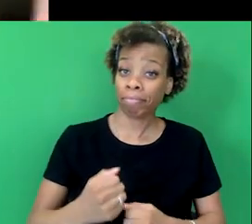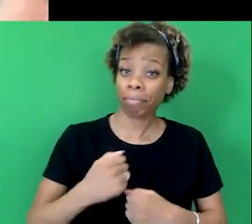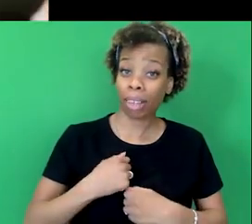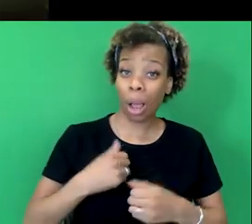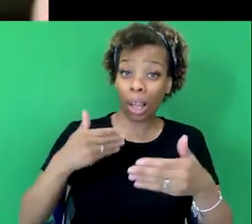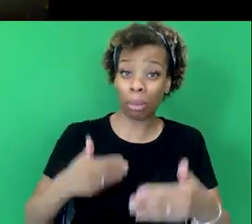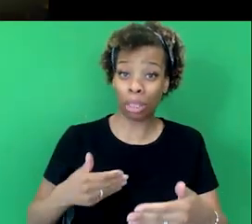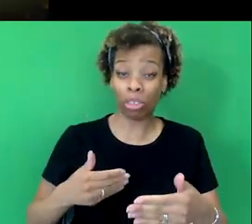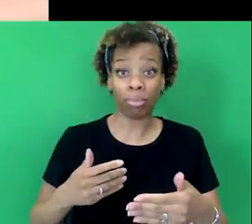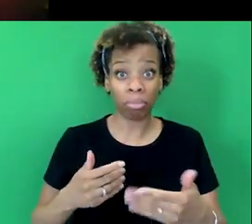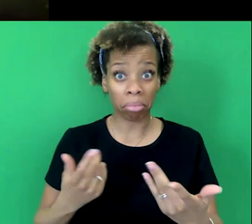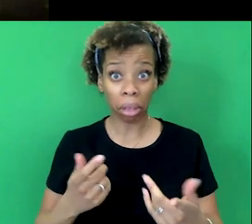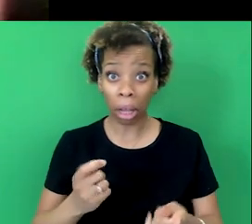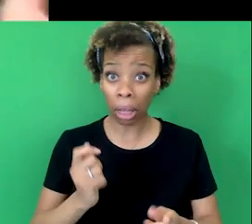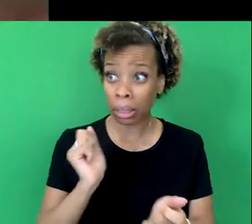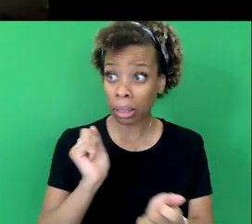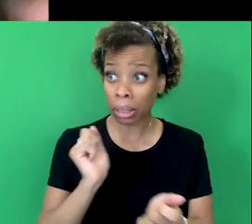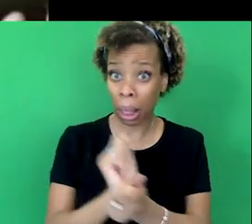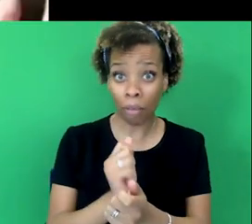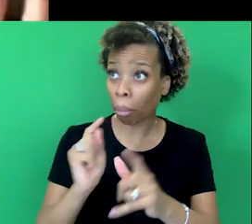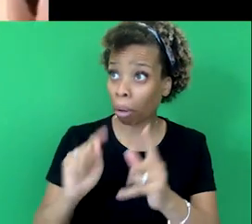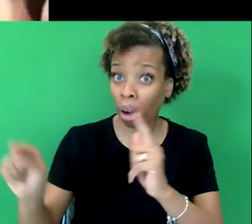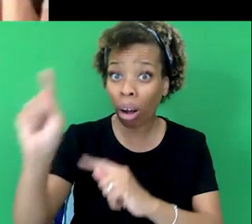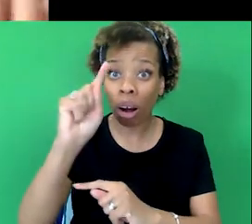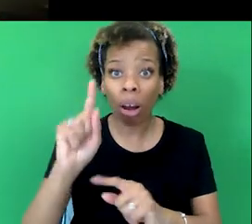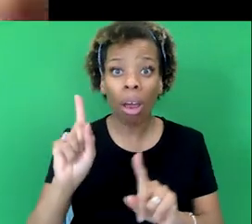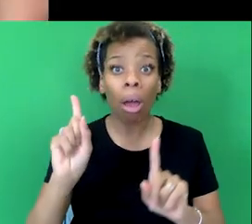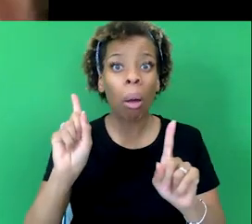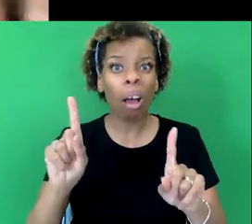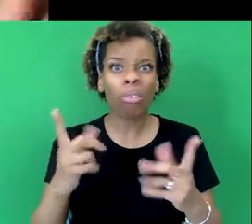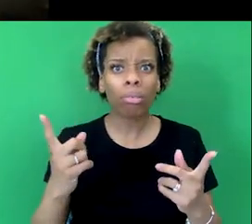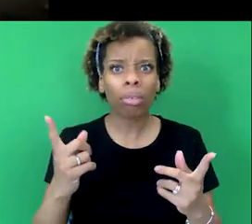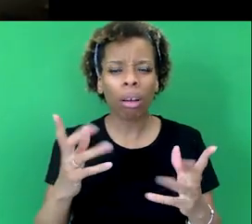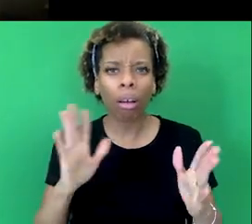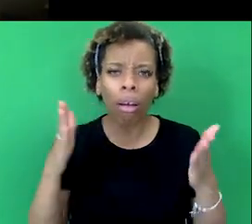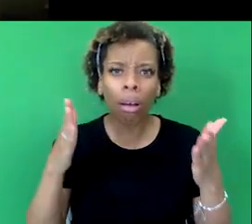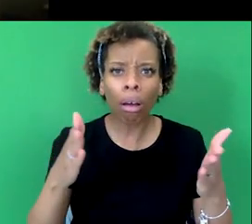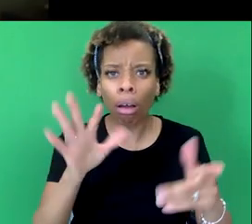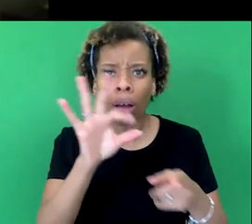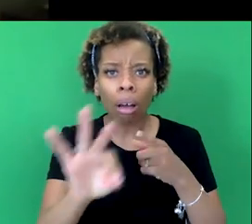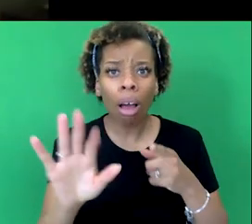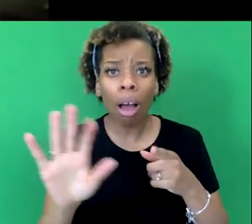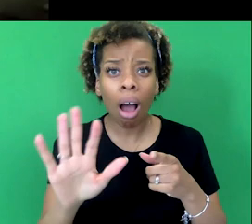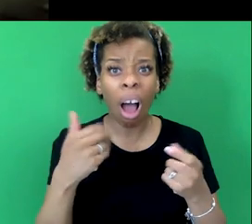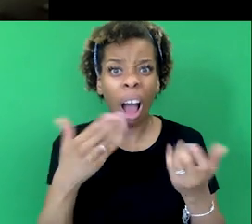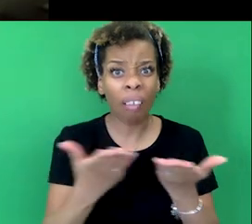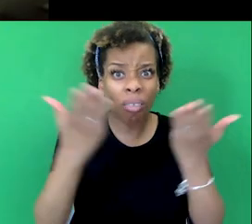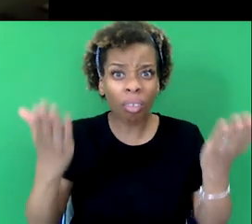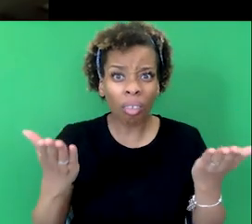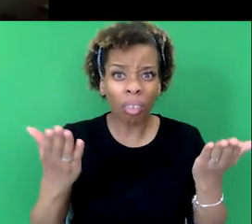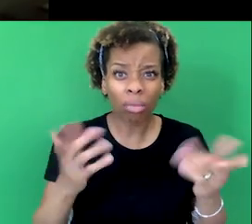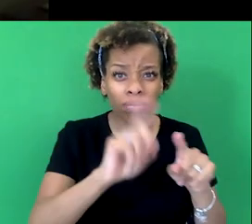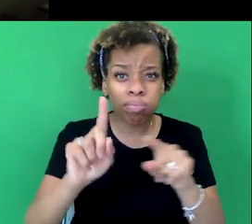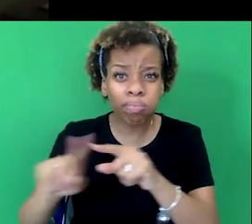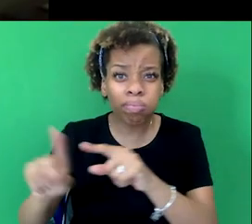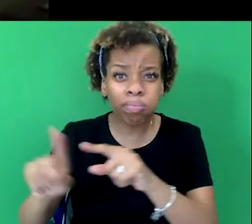slavery exists in parts of the world, but it's like an equal opportunity thing, you know? So it's not the